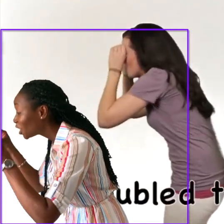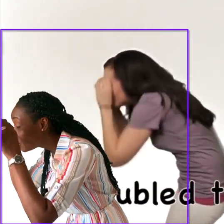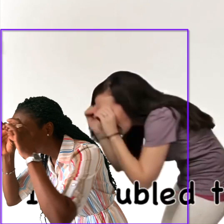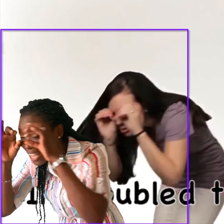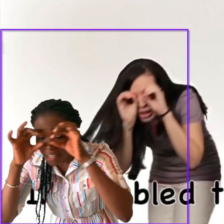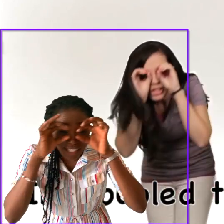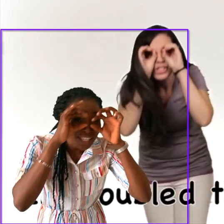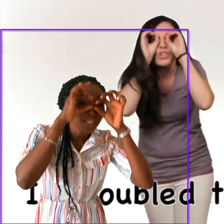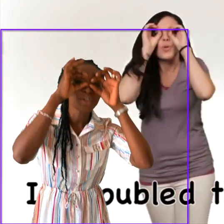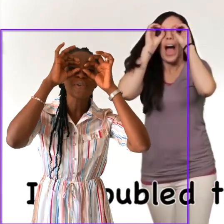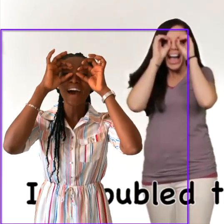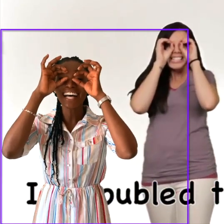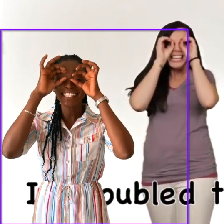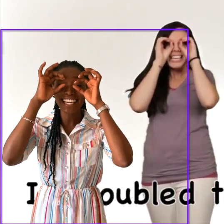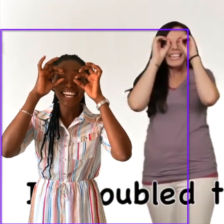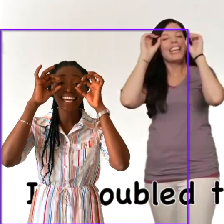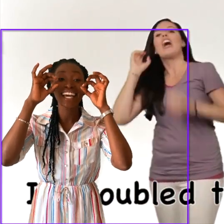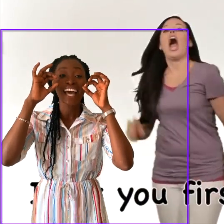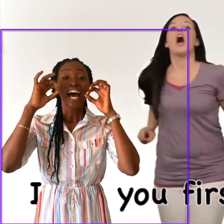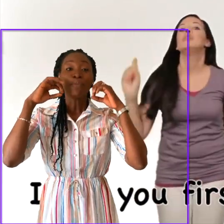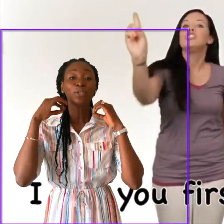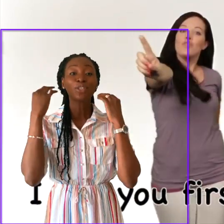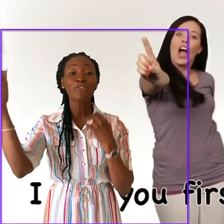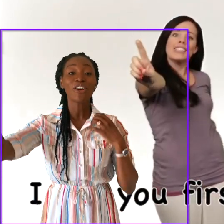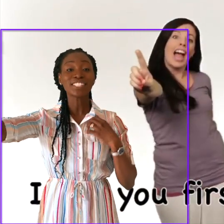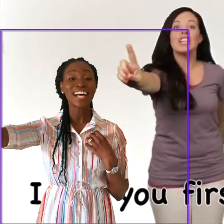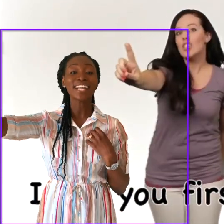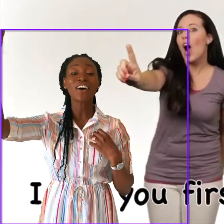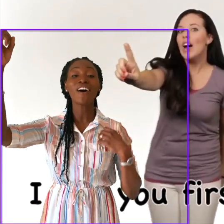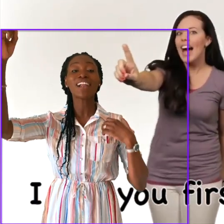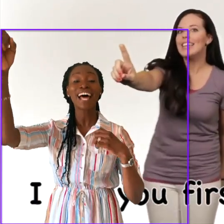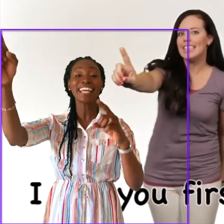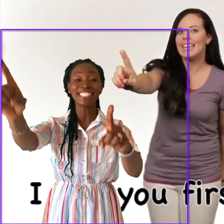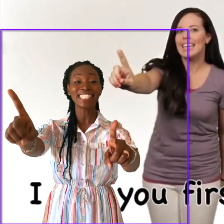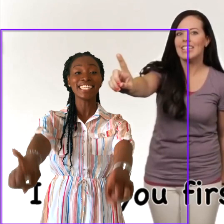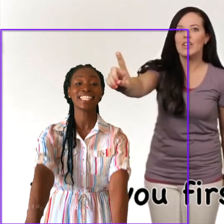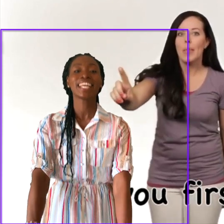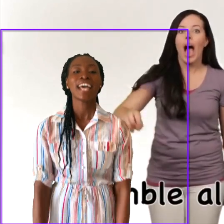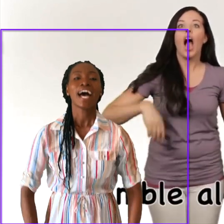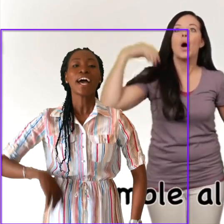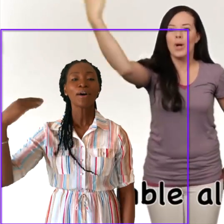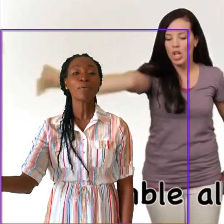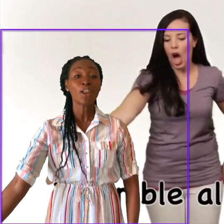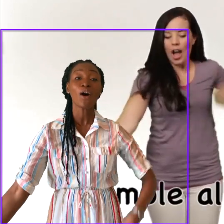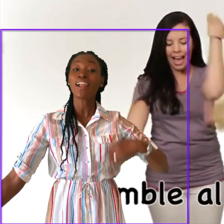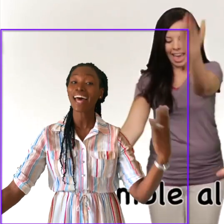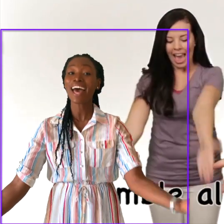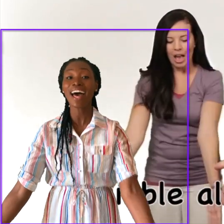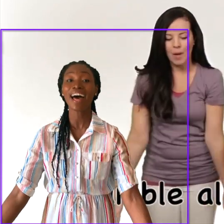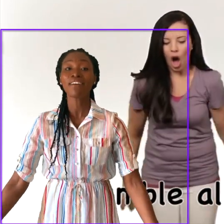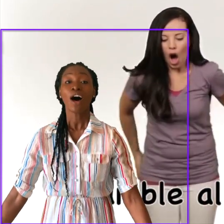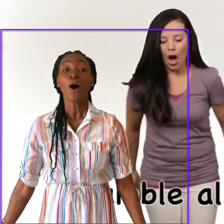In troubled times, it's you I see. I put you first, that's all I need. I humble all